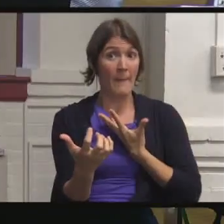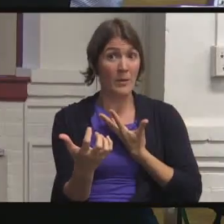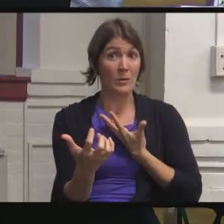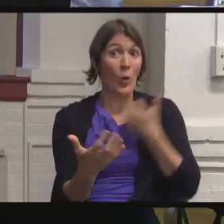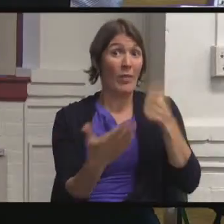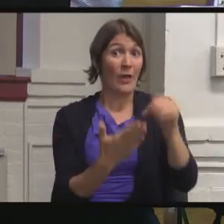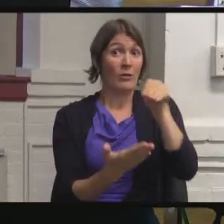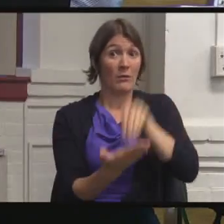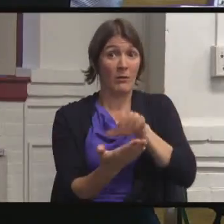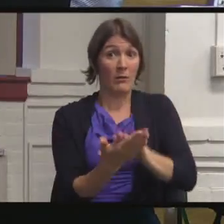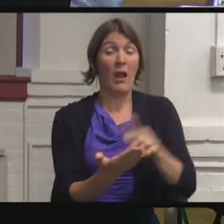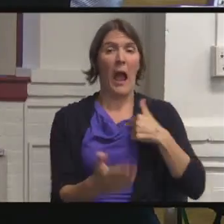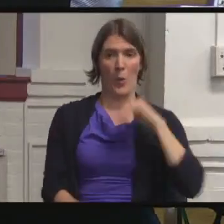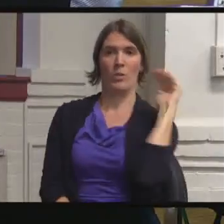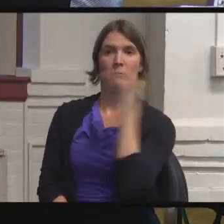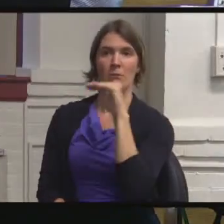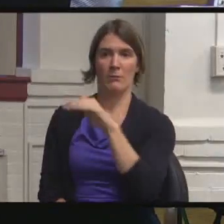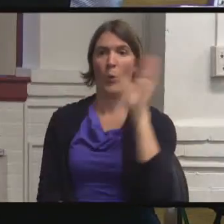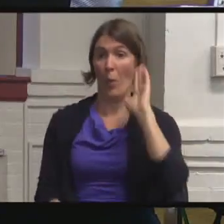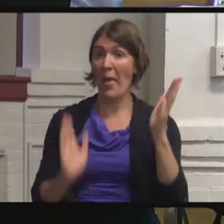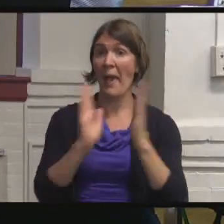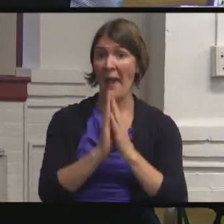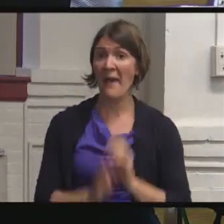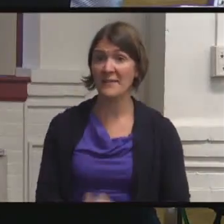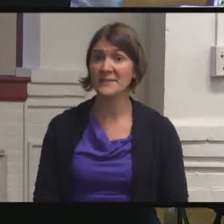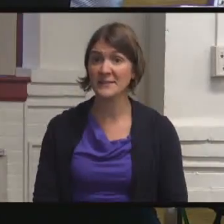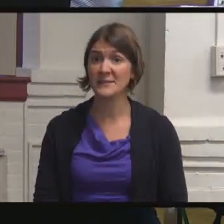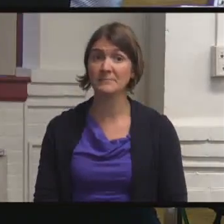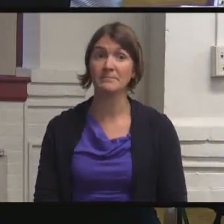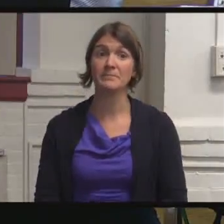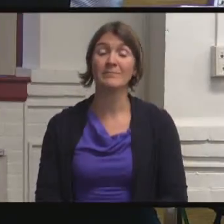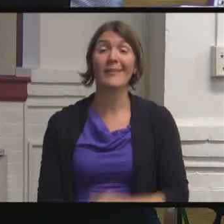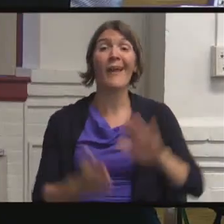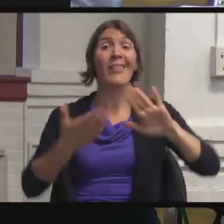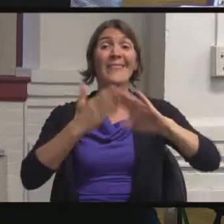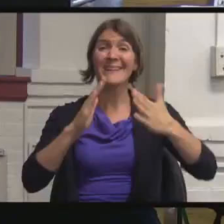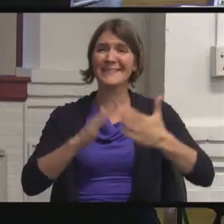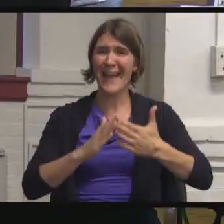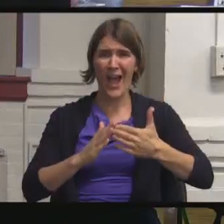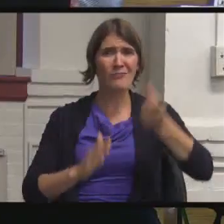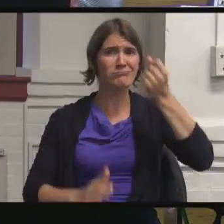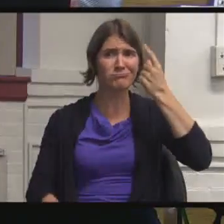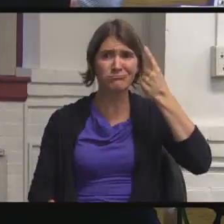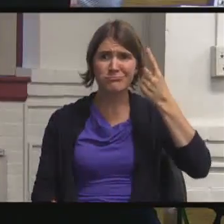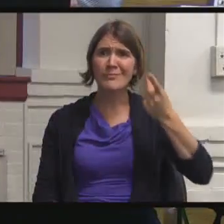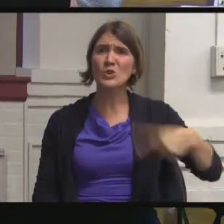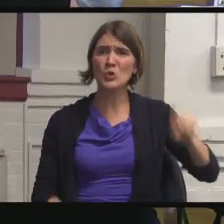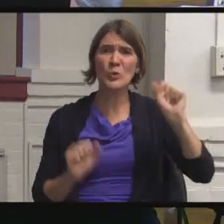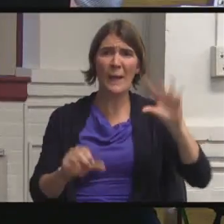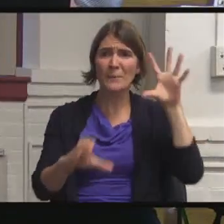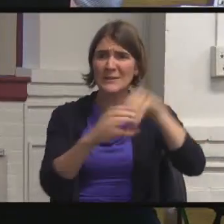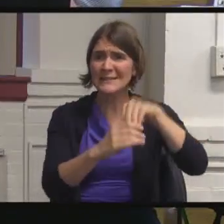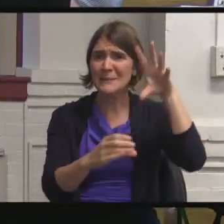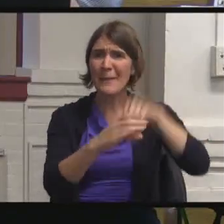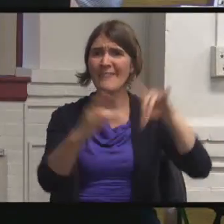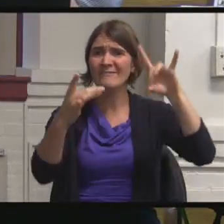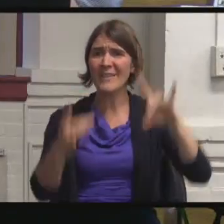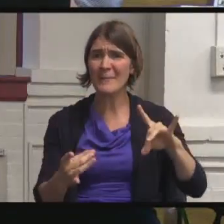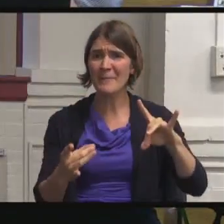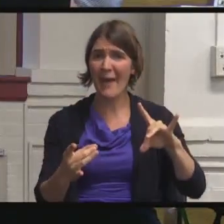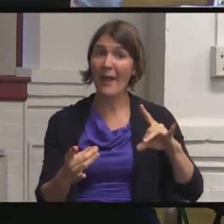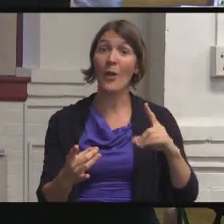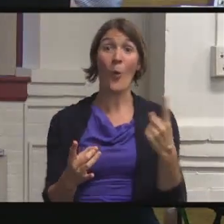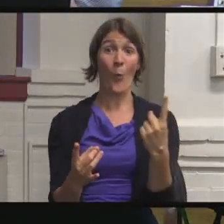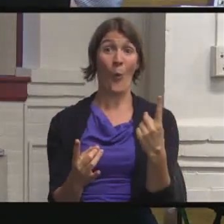your letter, that's something that we will respond to and address. And the town absolutely can participate. Part of the another